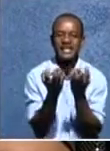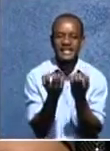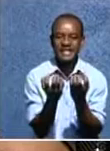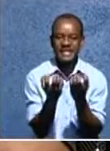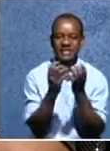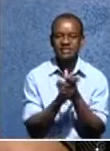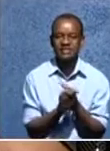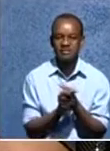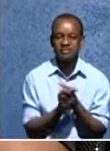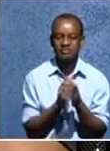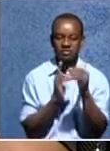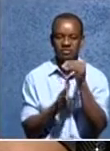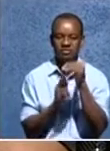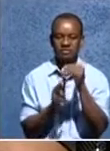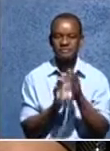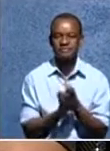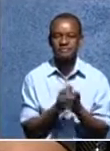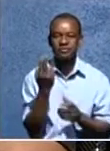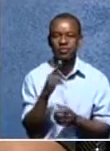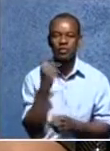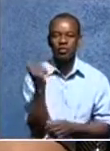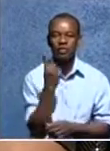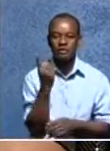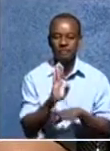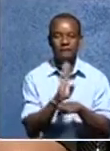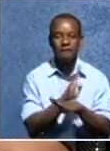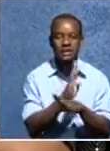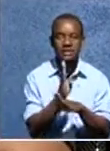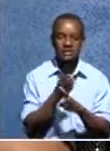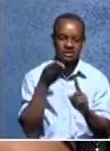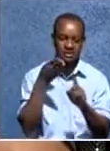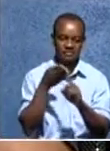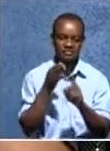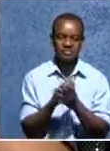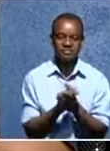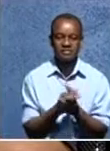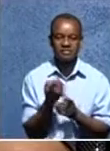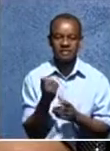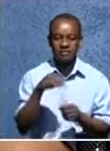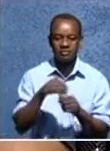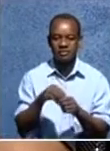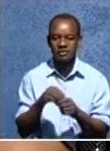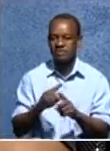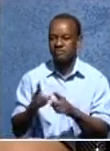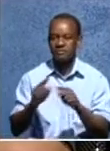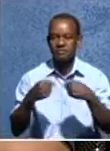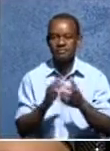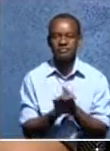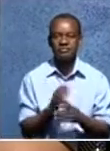And that's not only for business purposes we've seen, but also for leisure travel. For example, Walvis Bay, we've